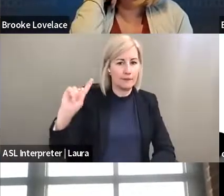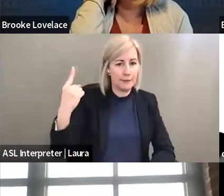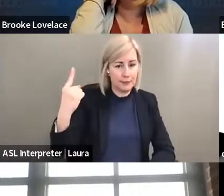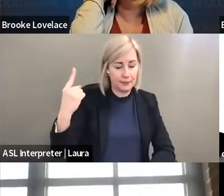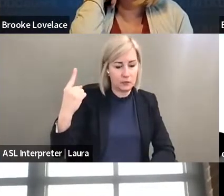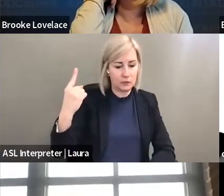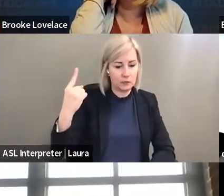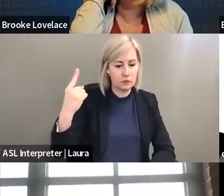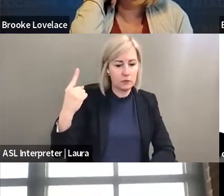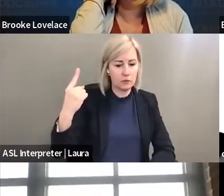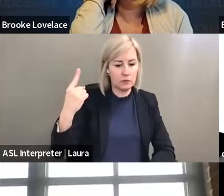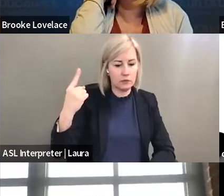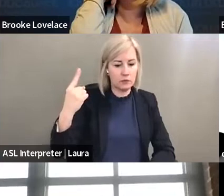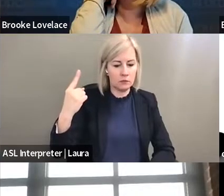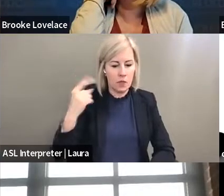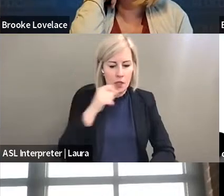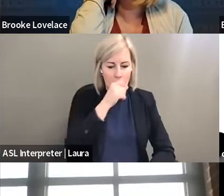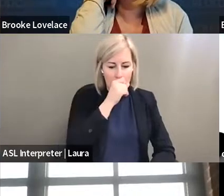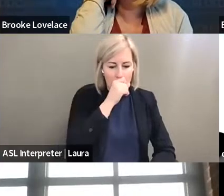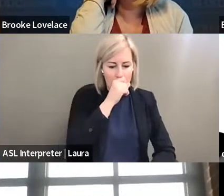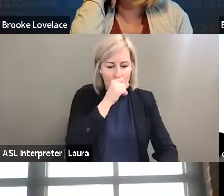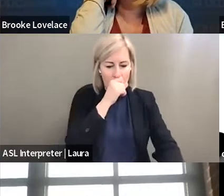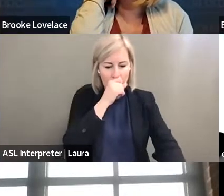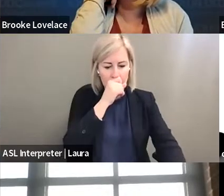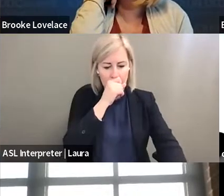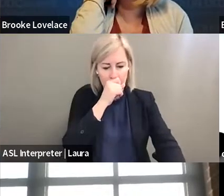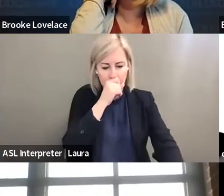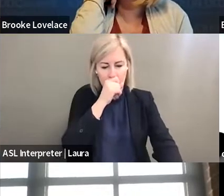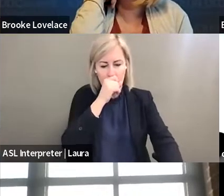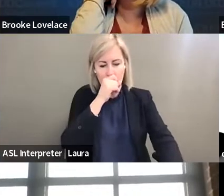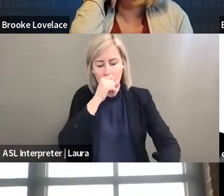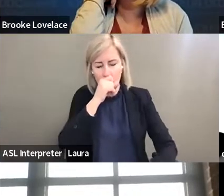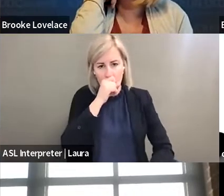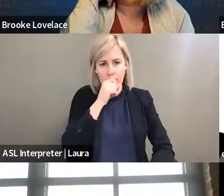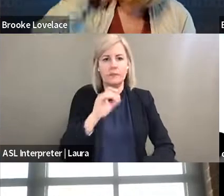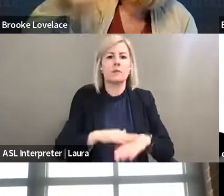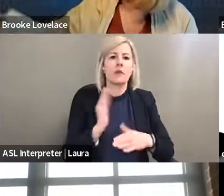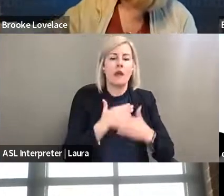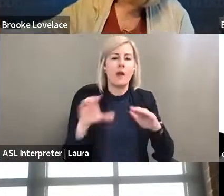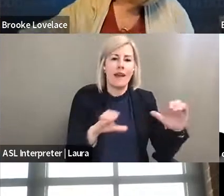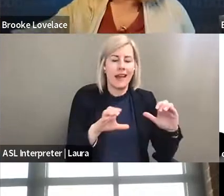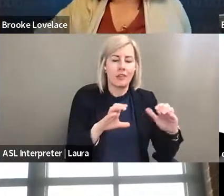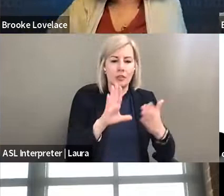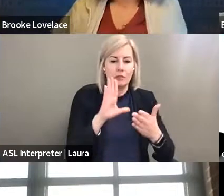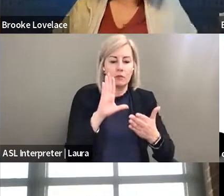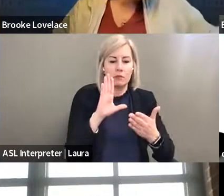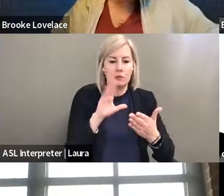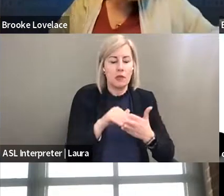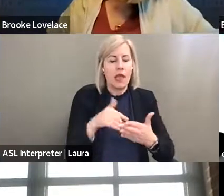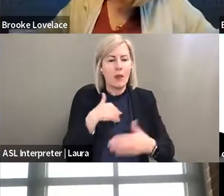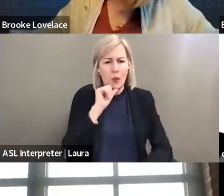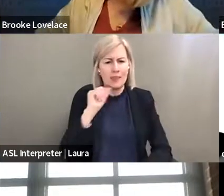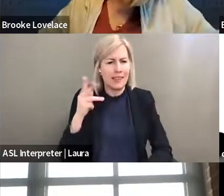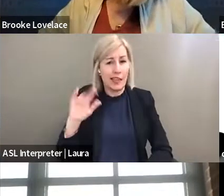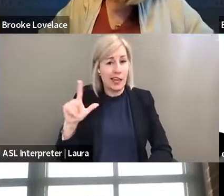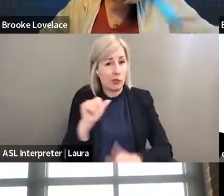a special alert on our Action Center that, and it wasn't an April Fool's joke. I don't know why I did it on